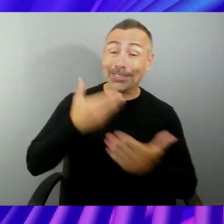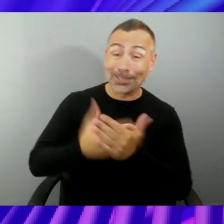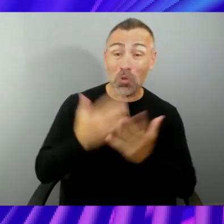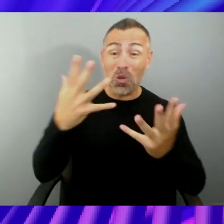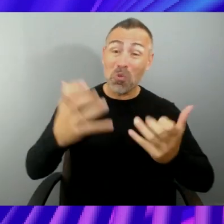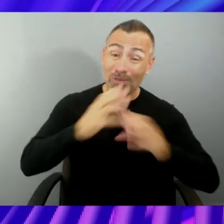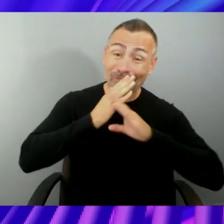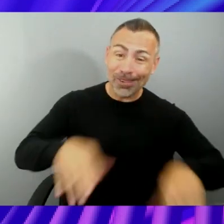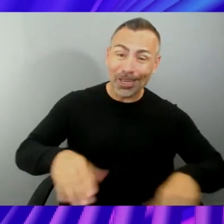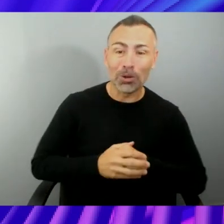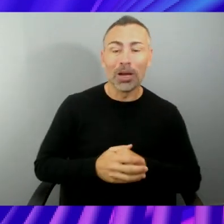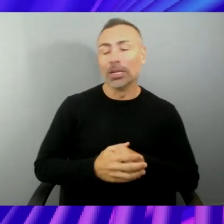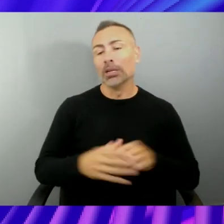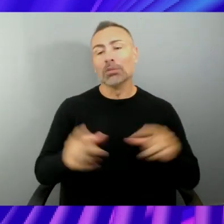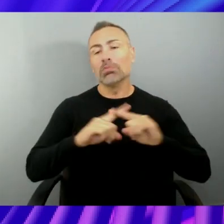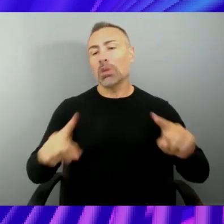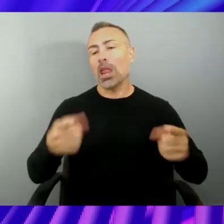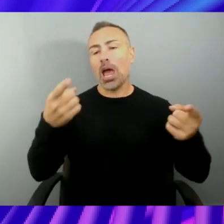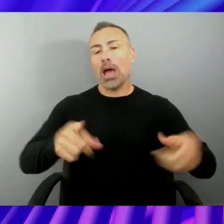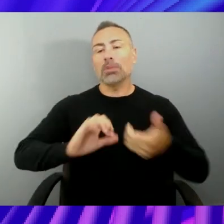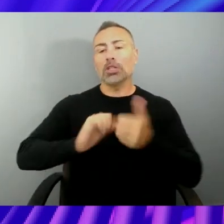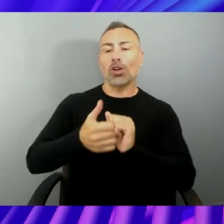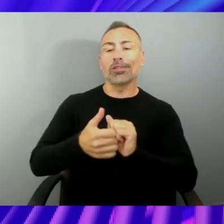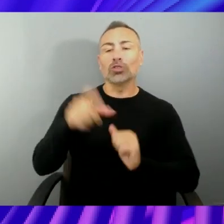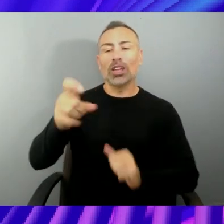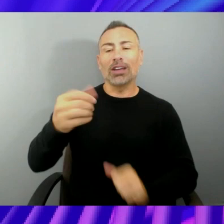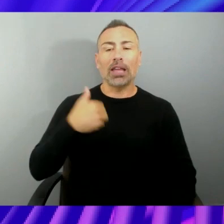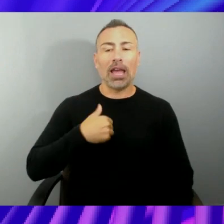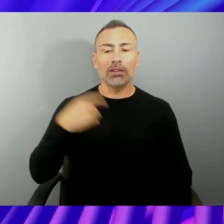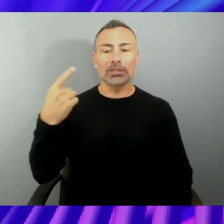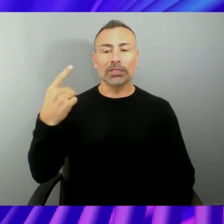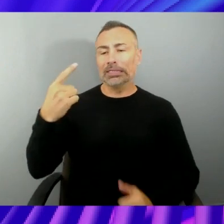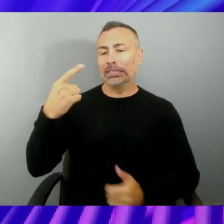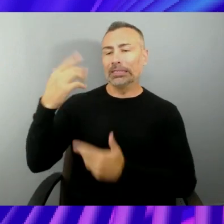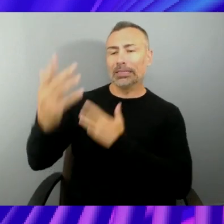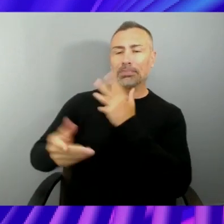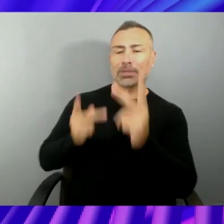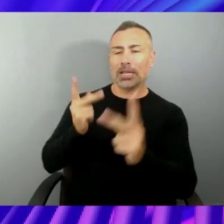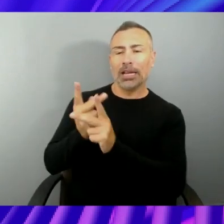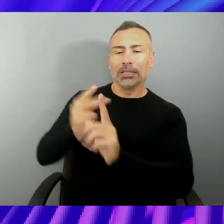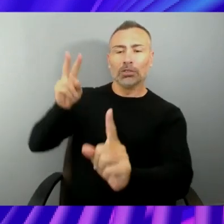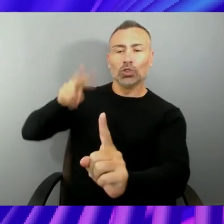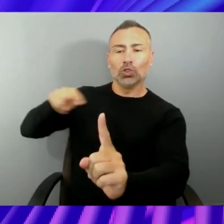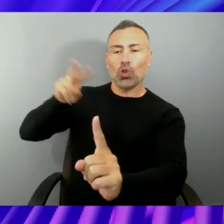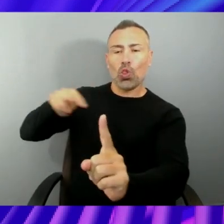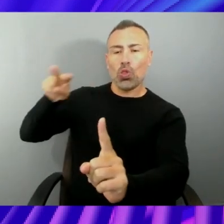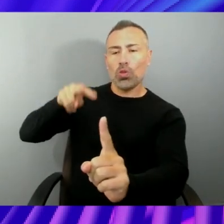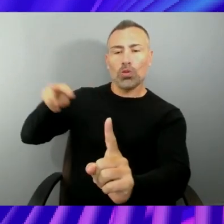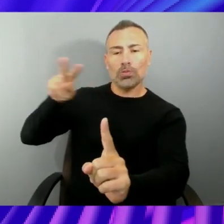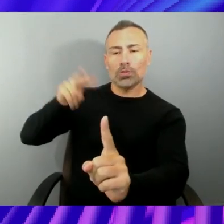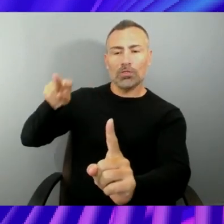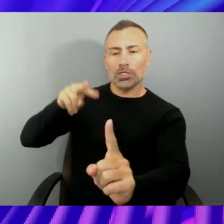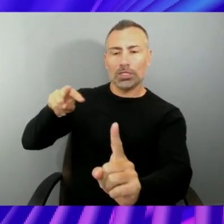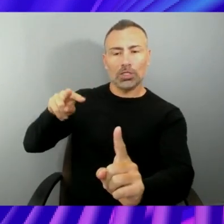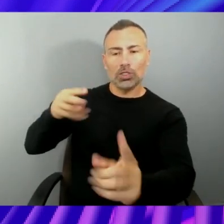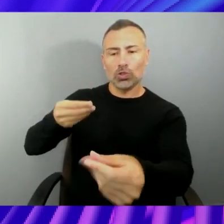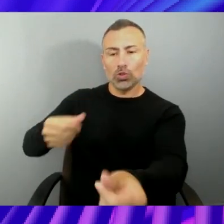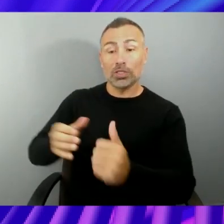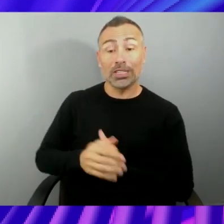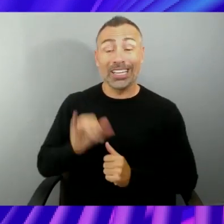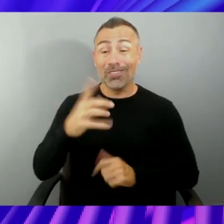an observability solution in place. So if you can't see what's happening, if you can't see that things are good or not good, or see what the trends